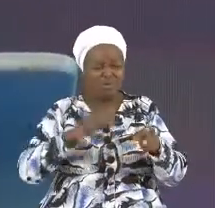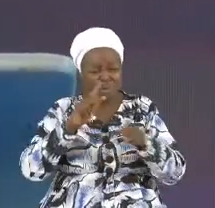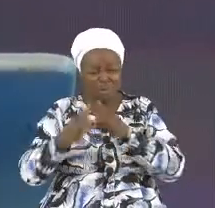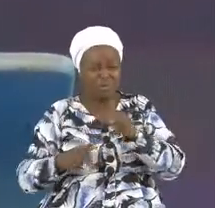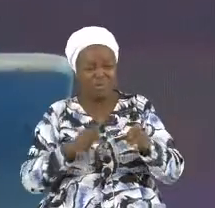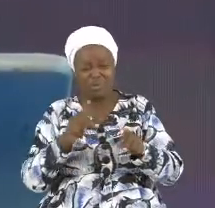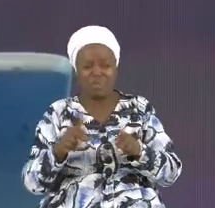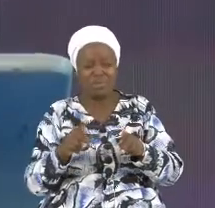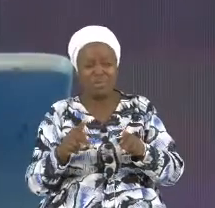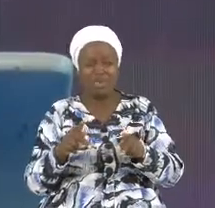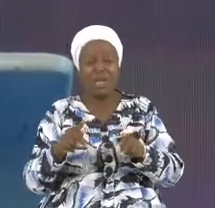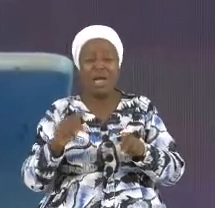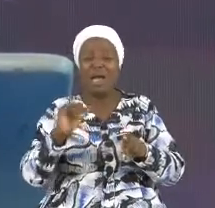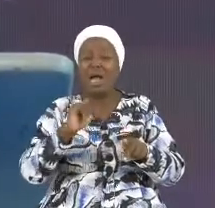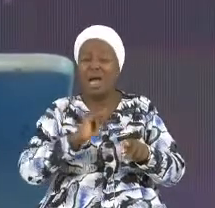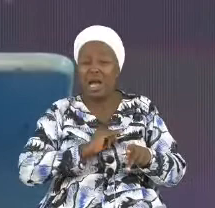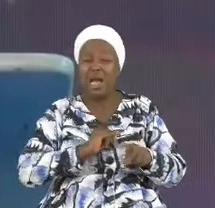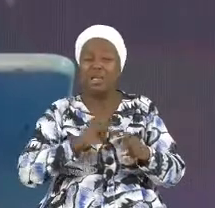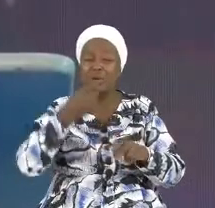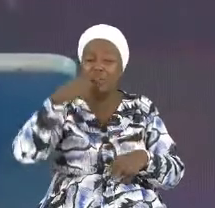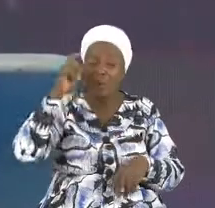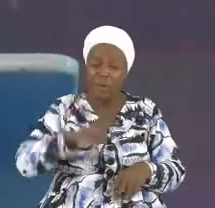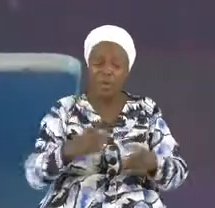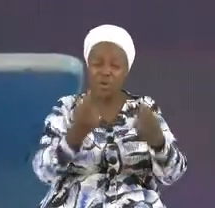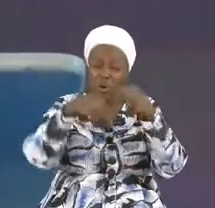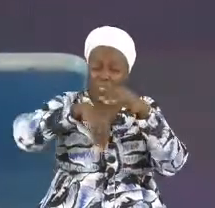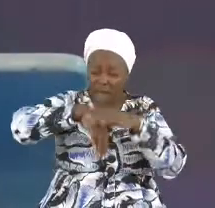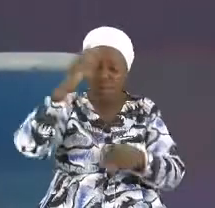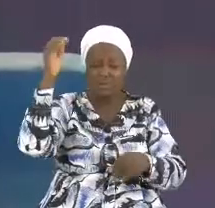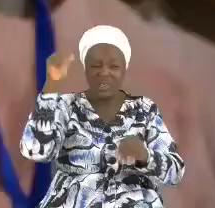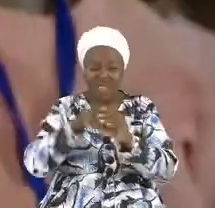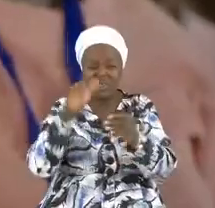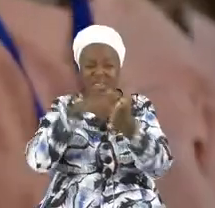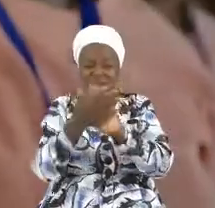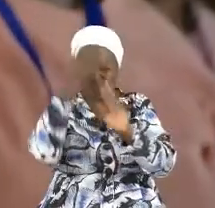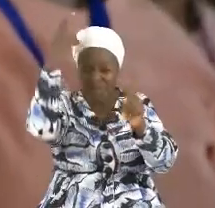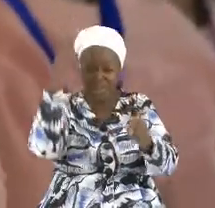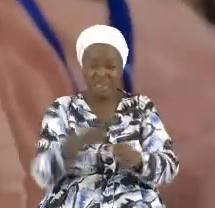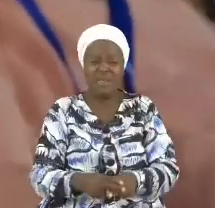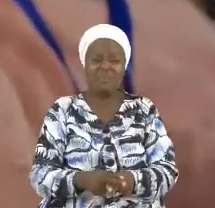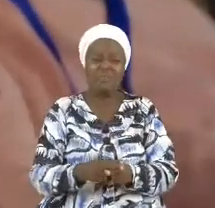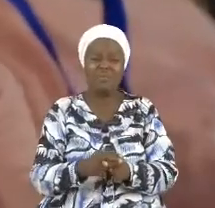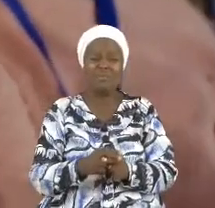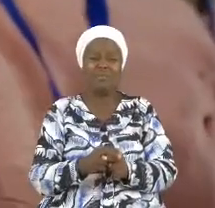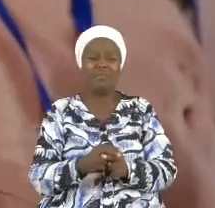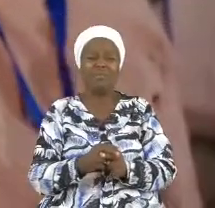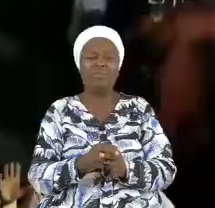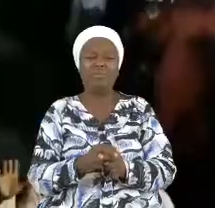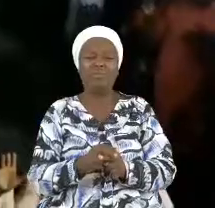I command, come out in Jesus' name.